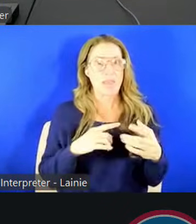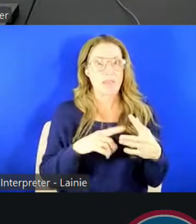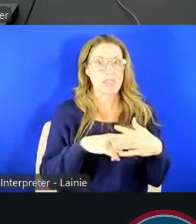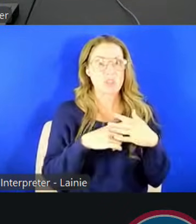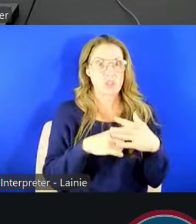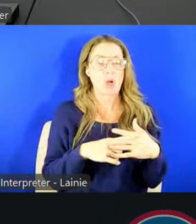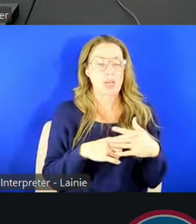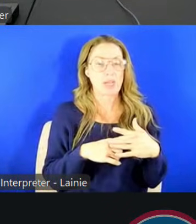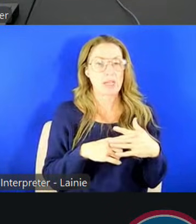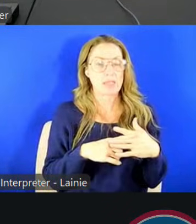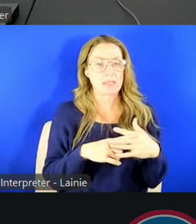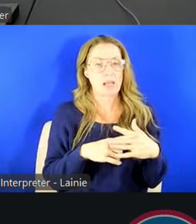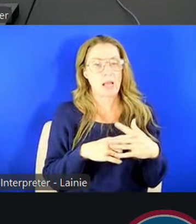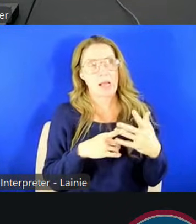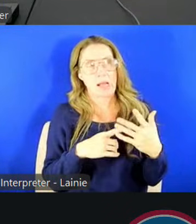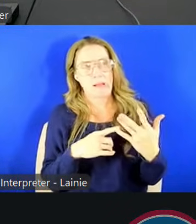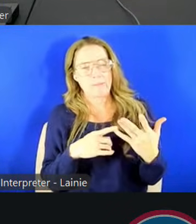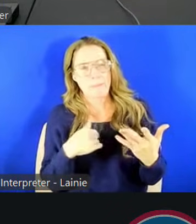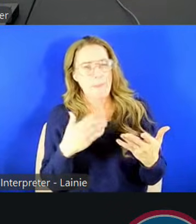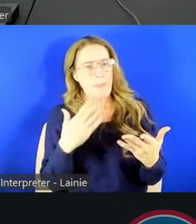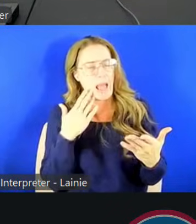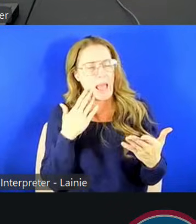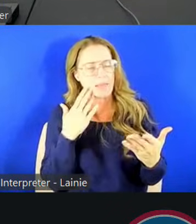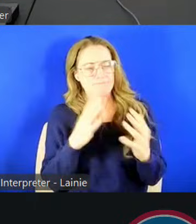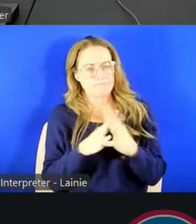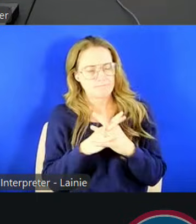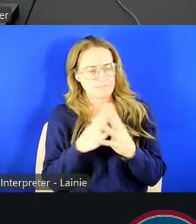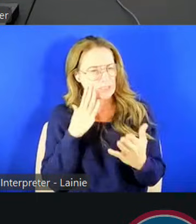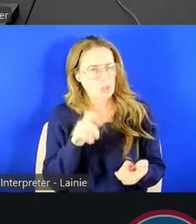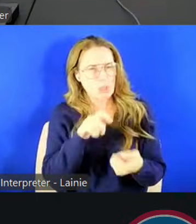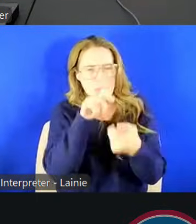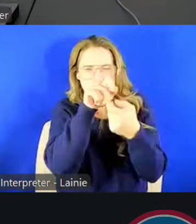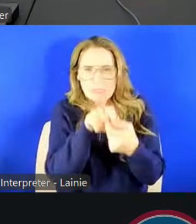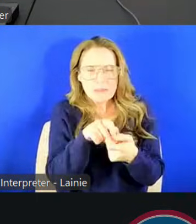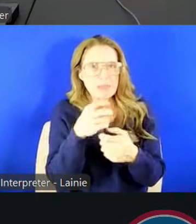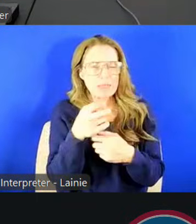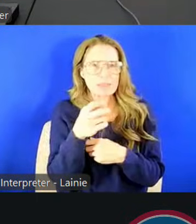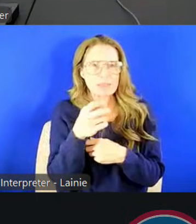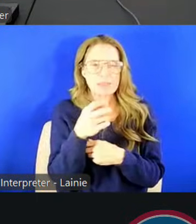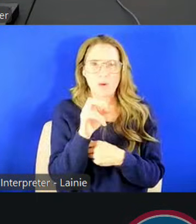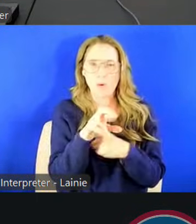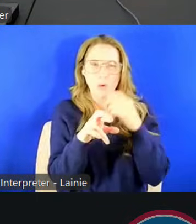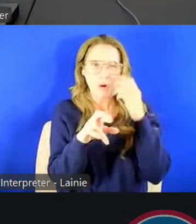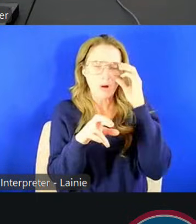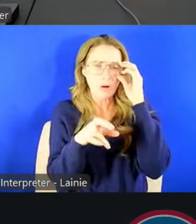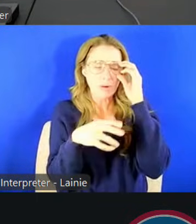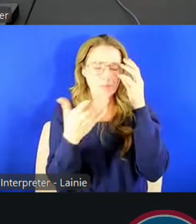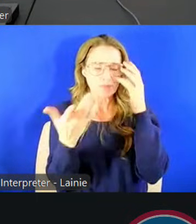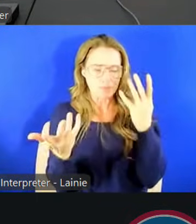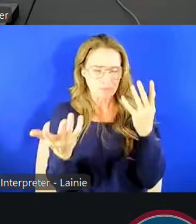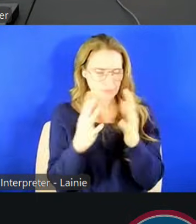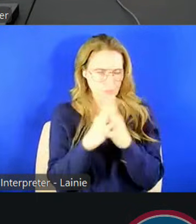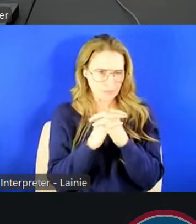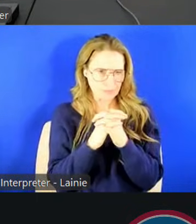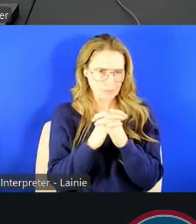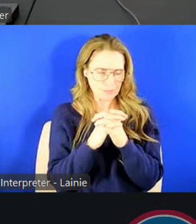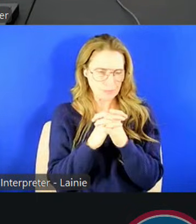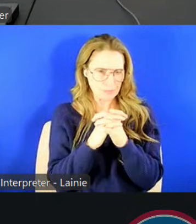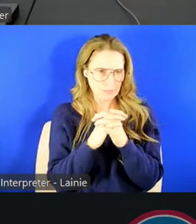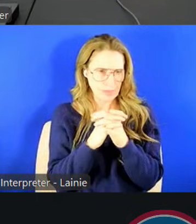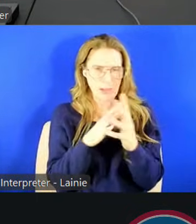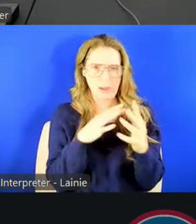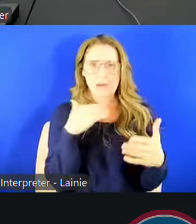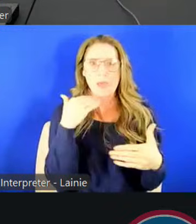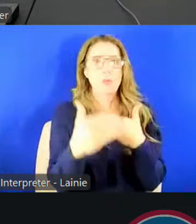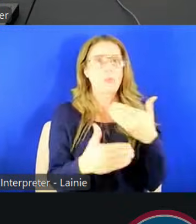I don't know the specifics or like logistics of, what process is to get